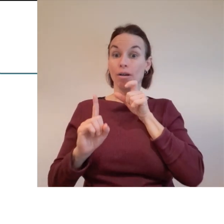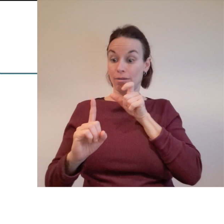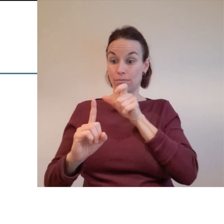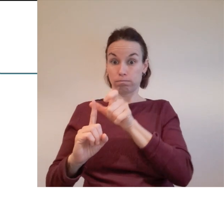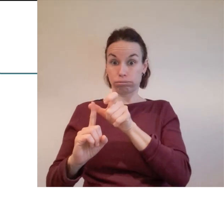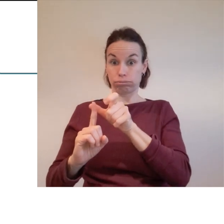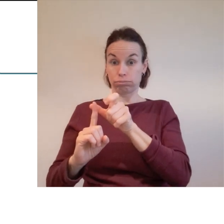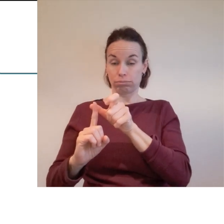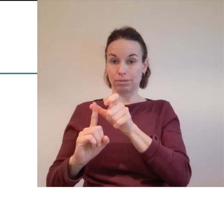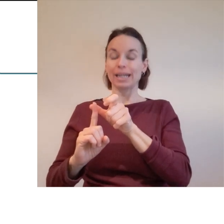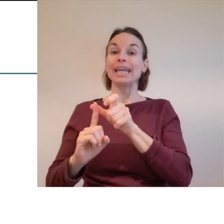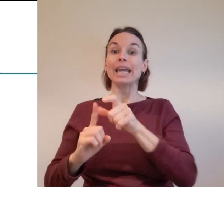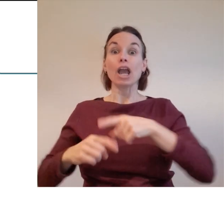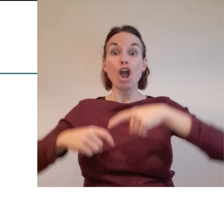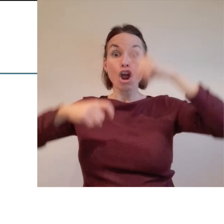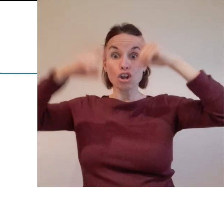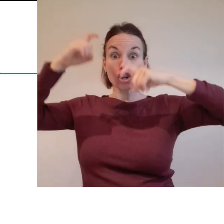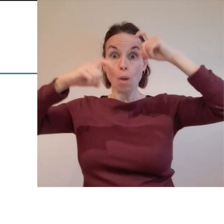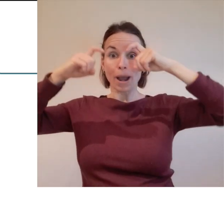indefinite.